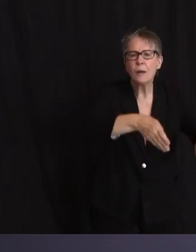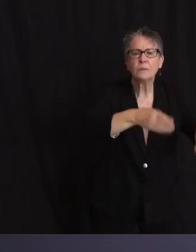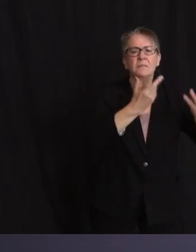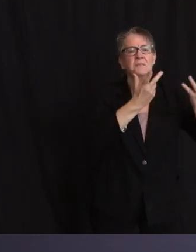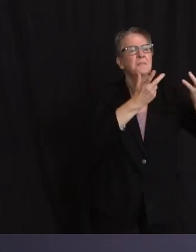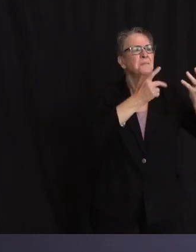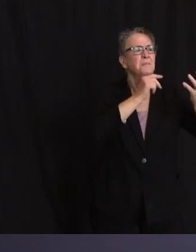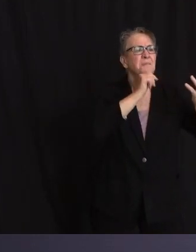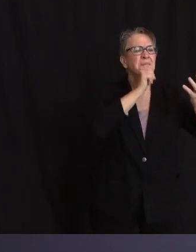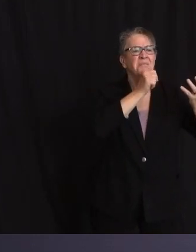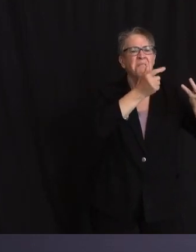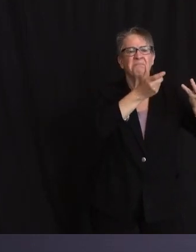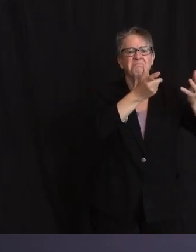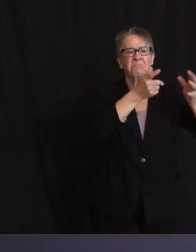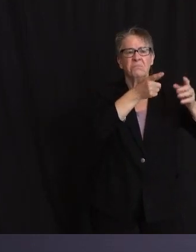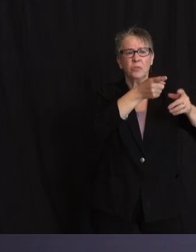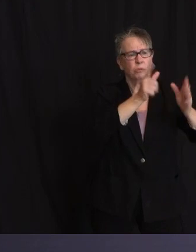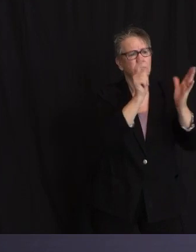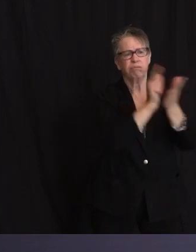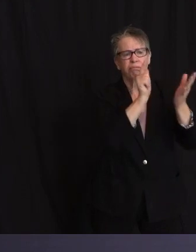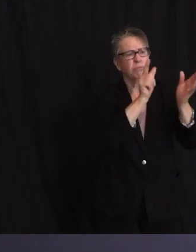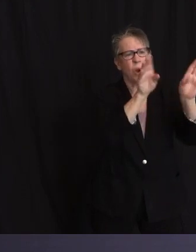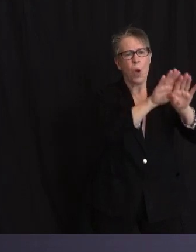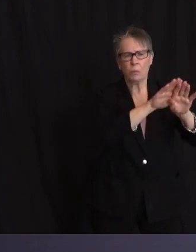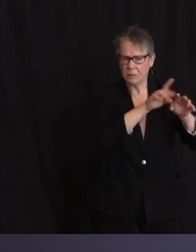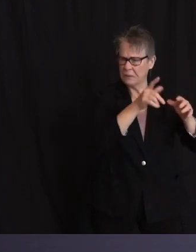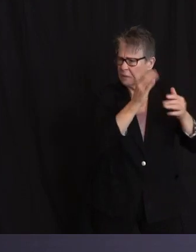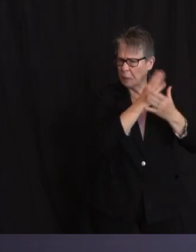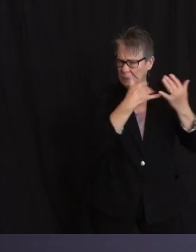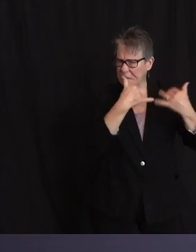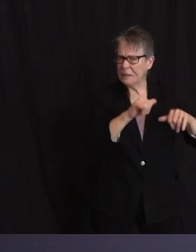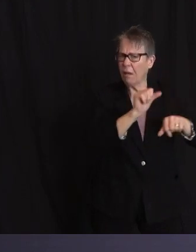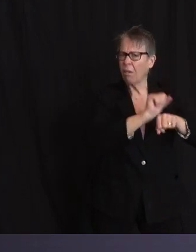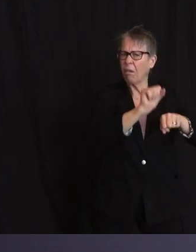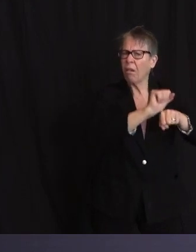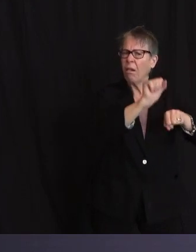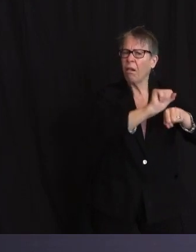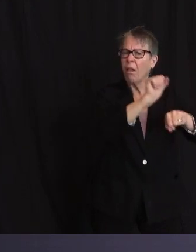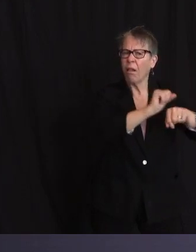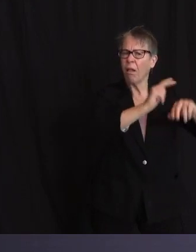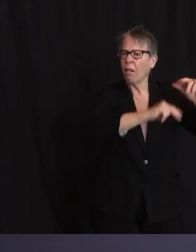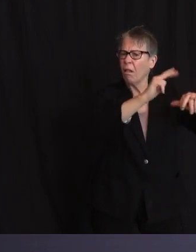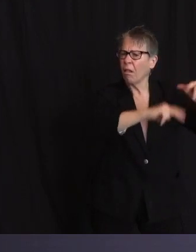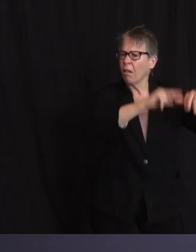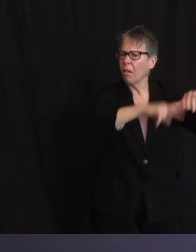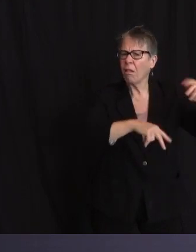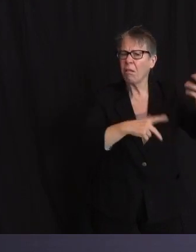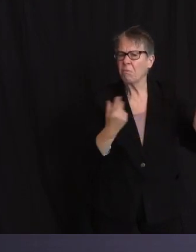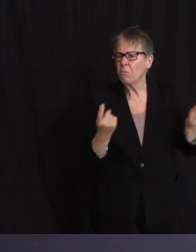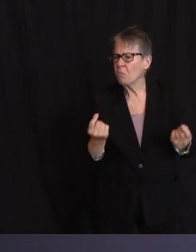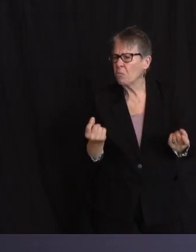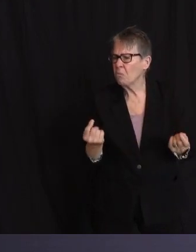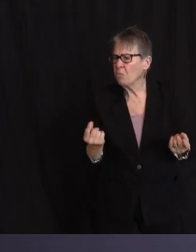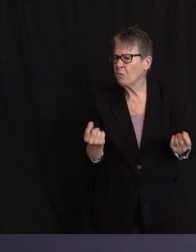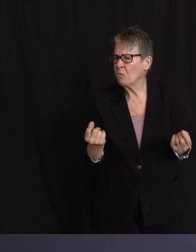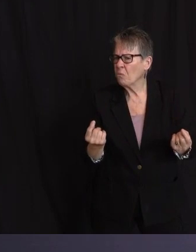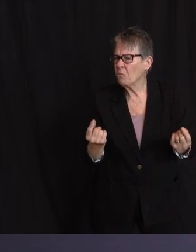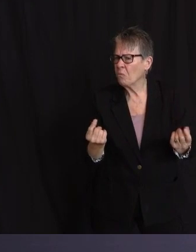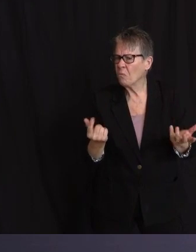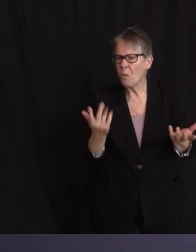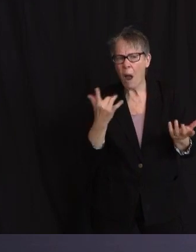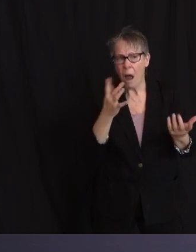and are you considering tightening some of those exemptions? And I have one more. Will you